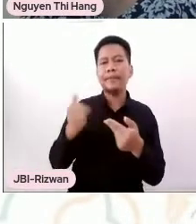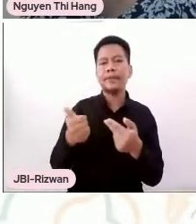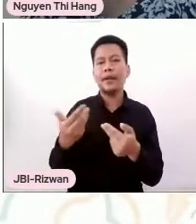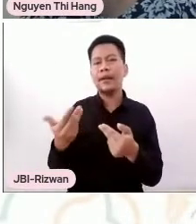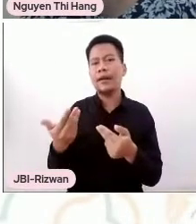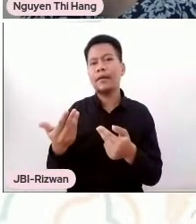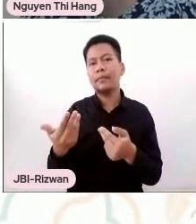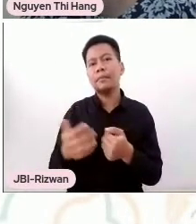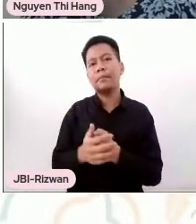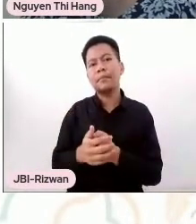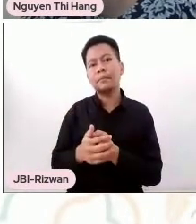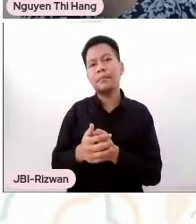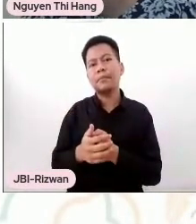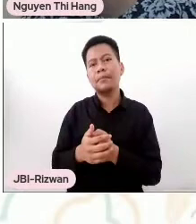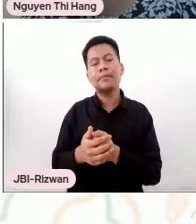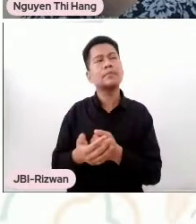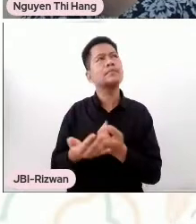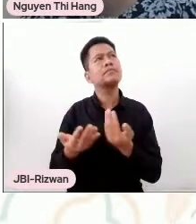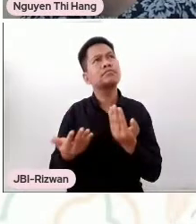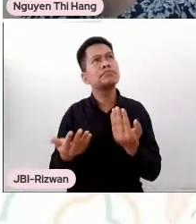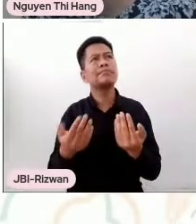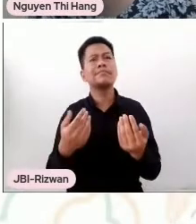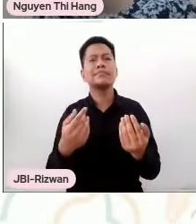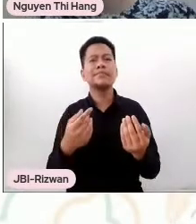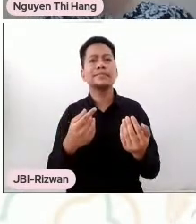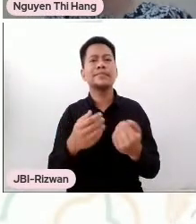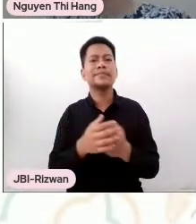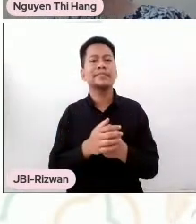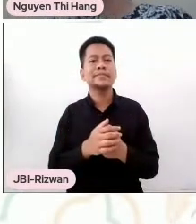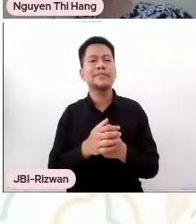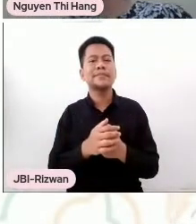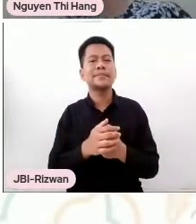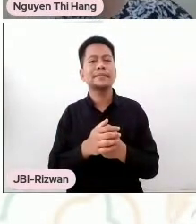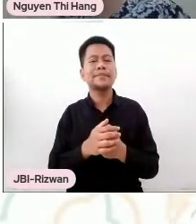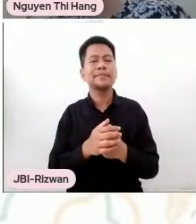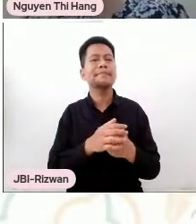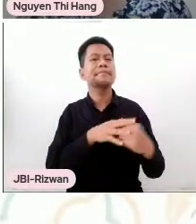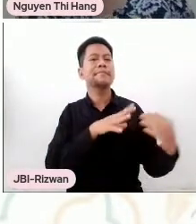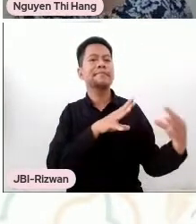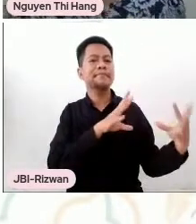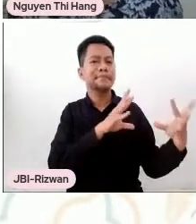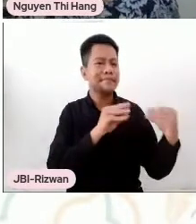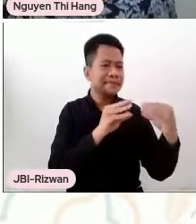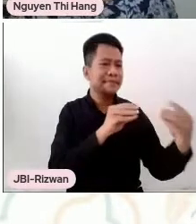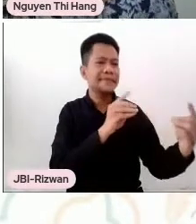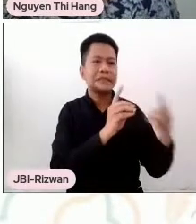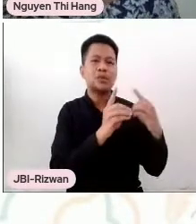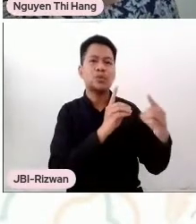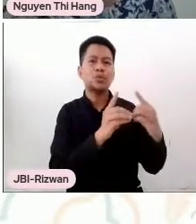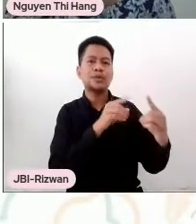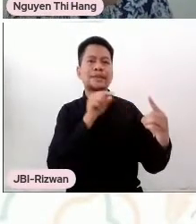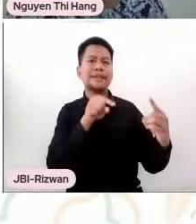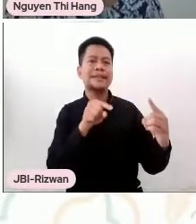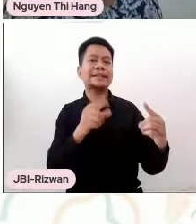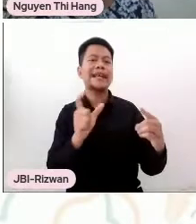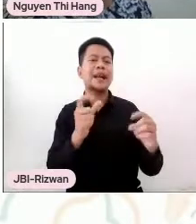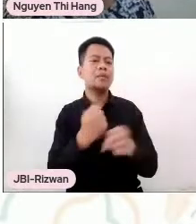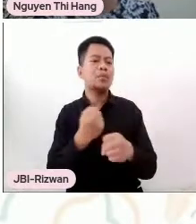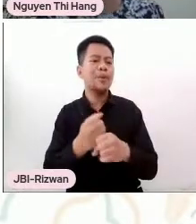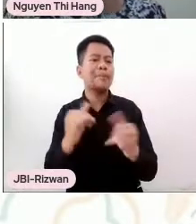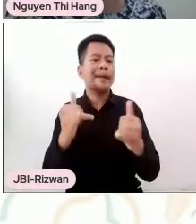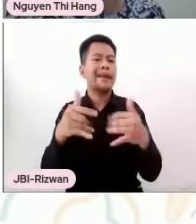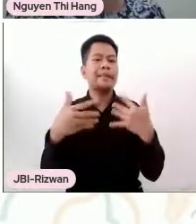We have the meeting with them, and then we discuss about how to make a toy for each